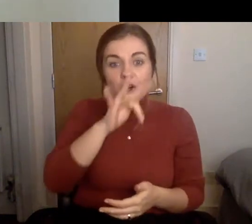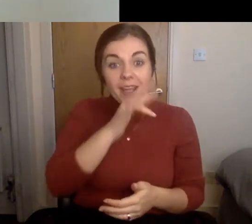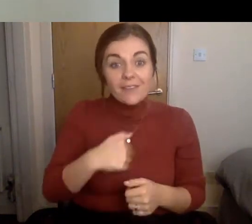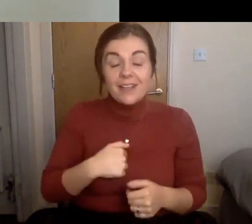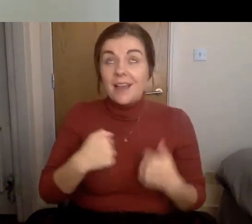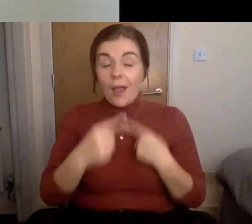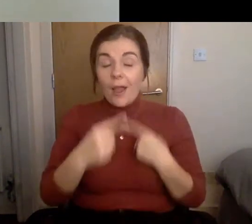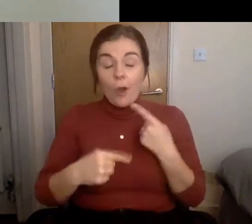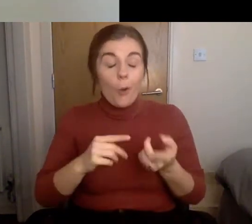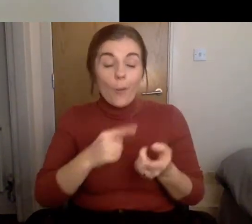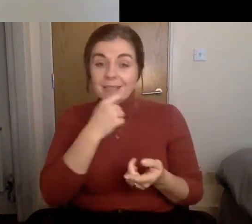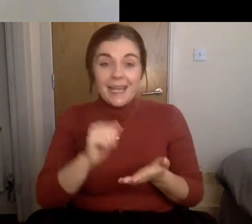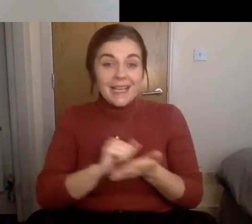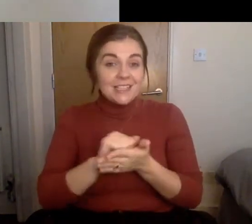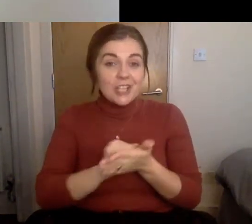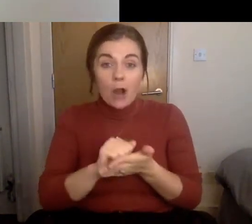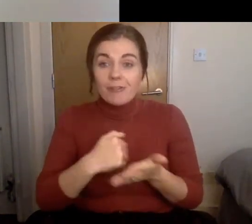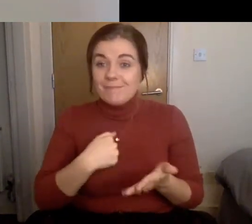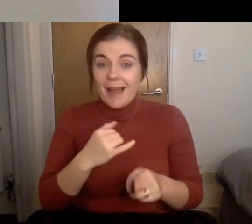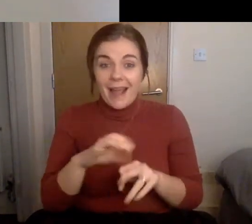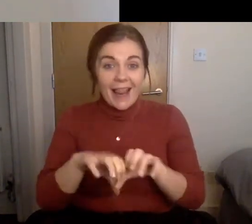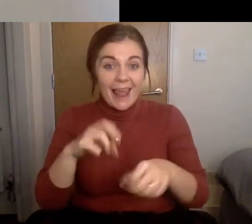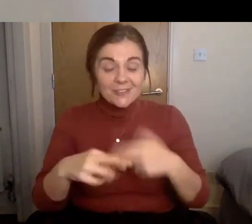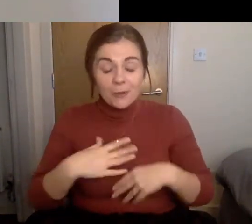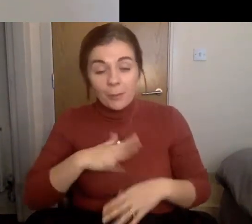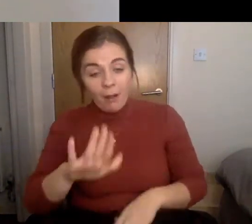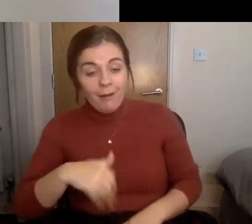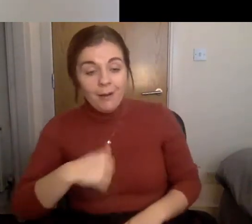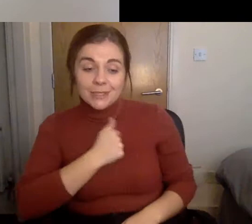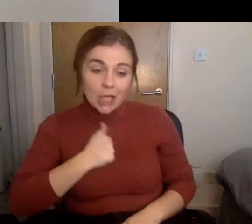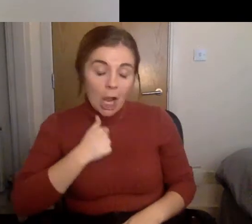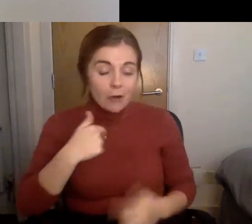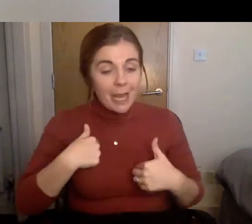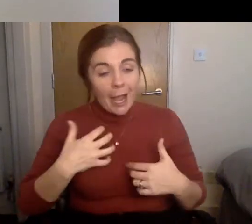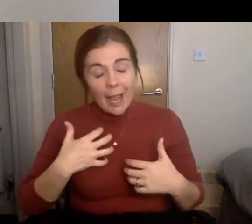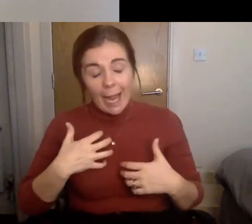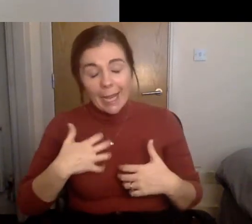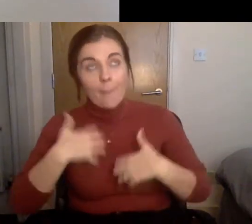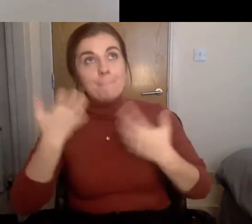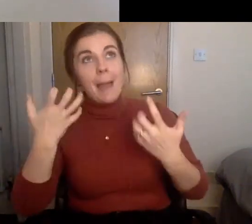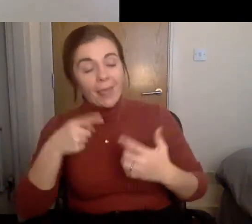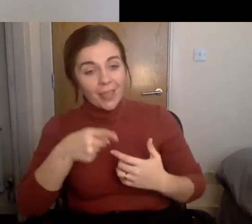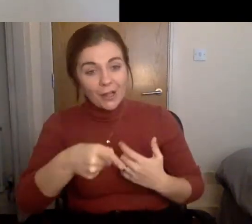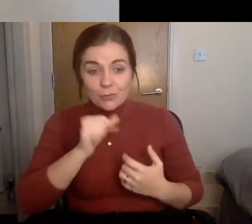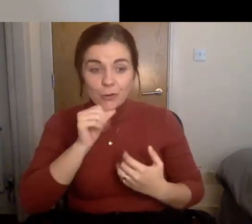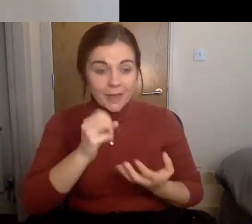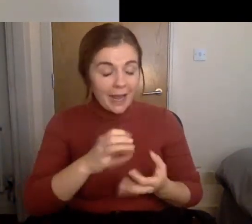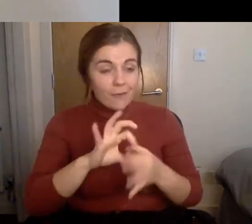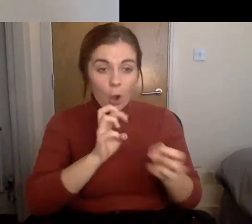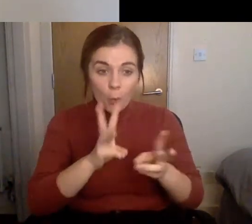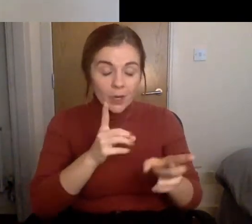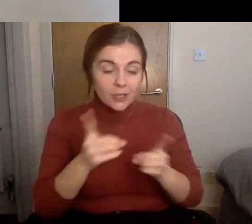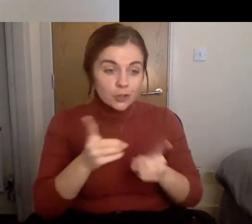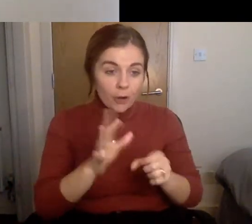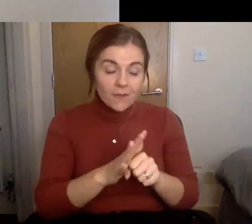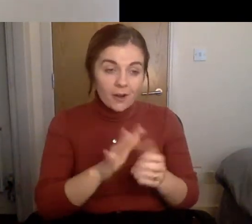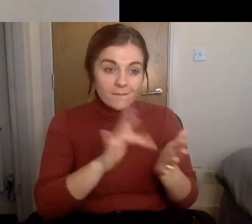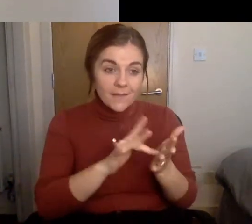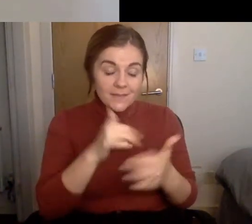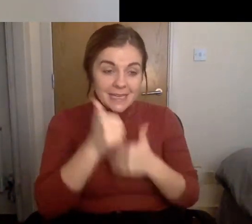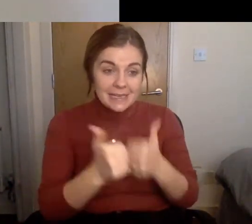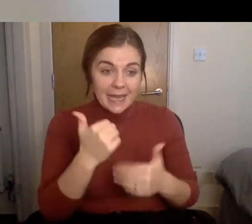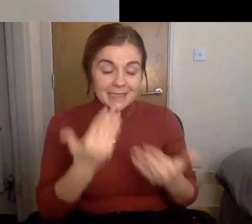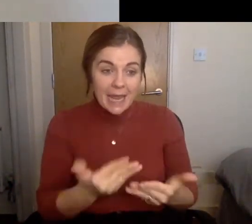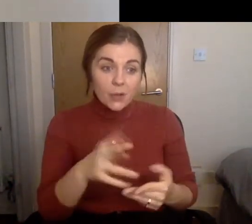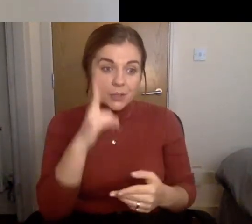classroom. I'm sorry that I freaked out that you didn't have your homework done for the 15th day in a row. Can you see how that's really frustrating